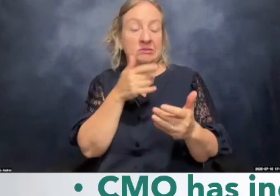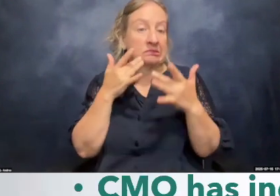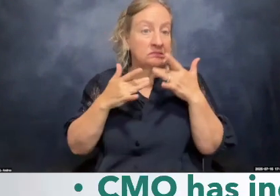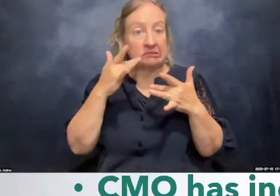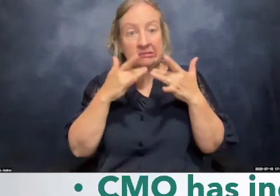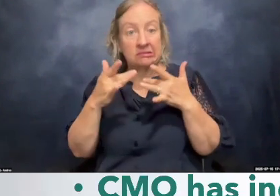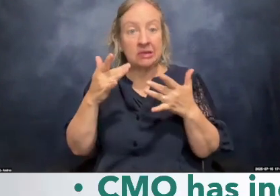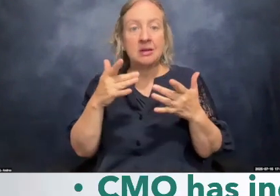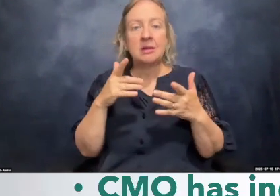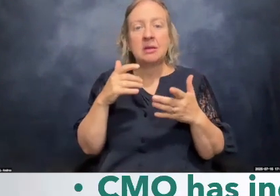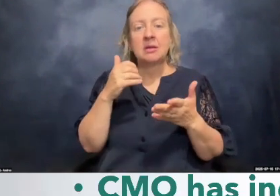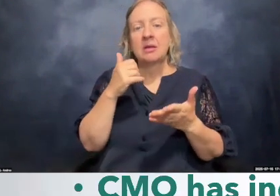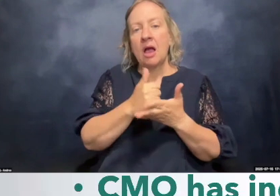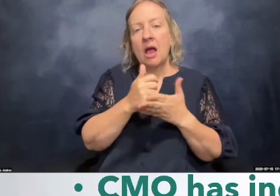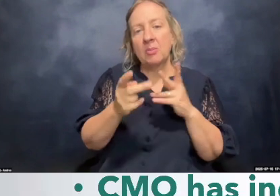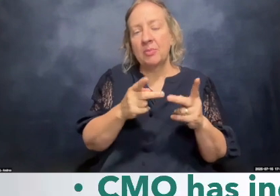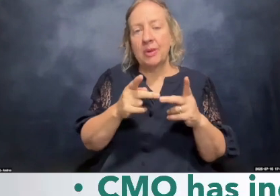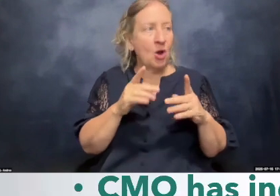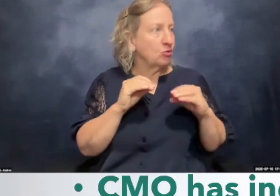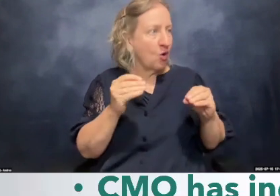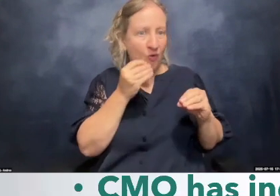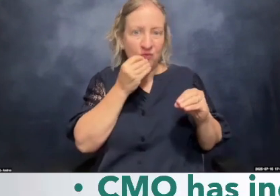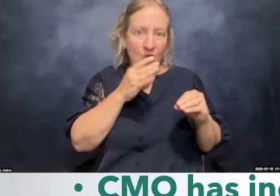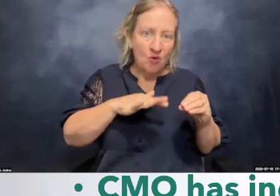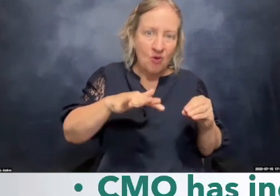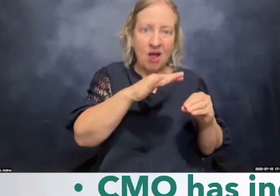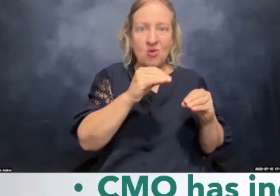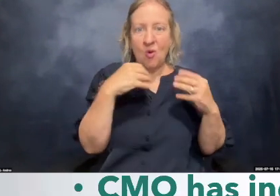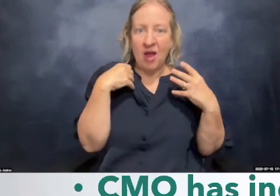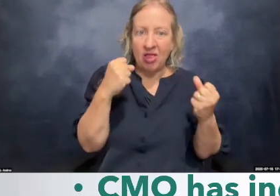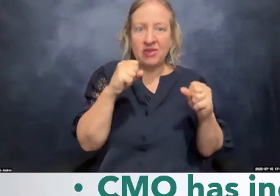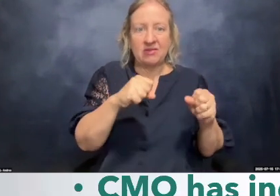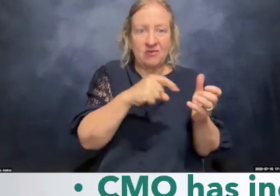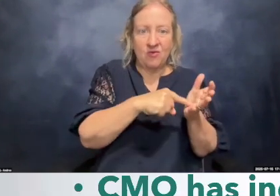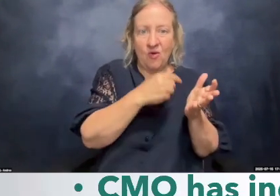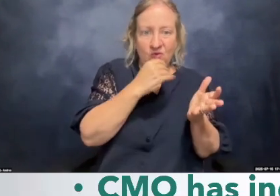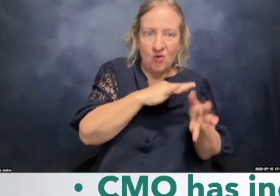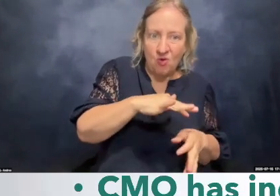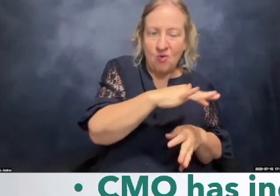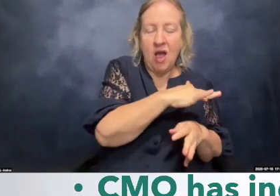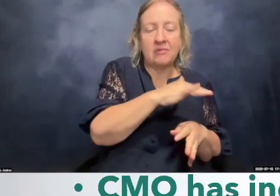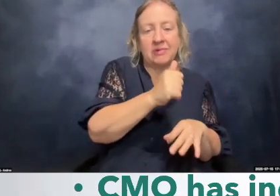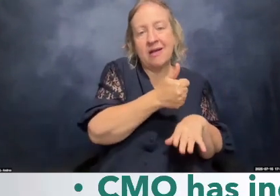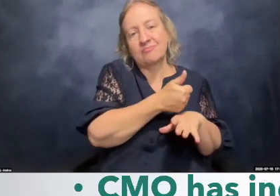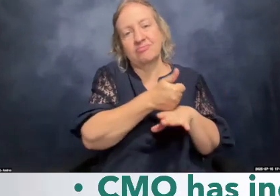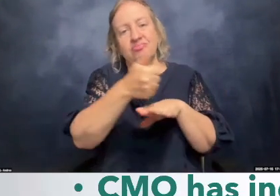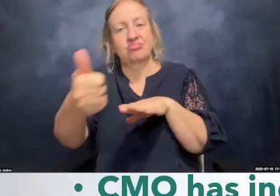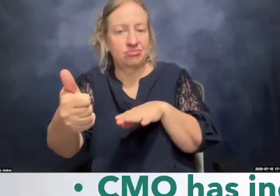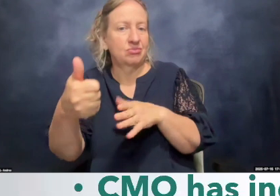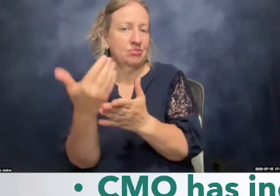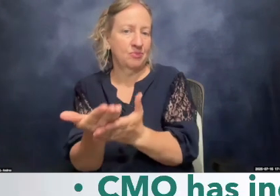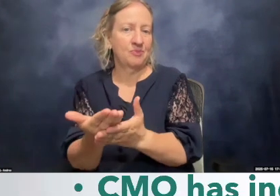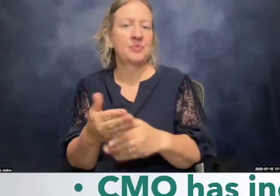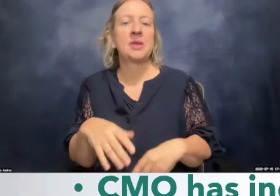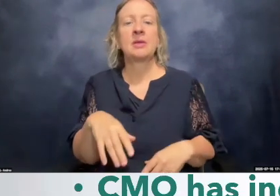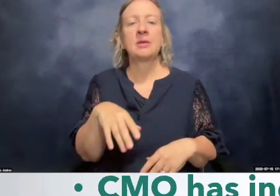deserts, areas where it's difficult to access affordable, healthy food. Surveys show that 32% of trips